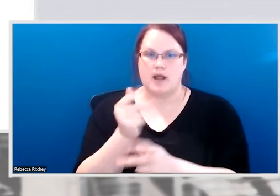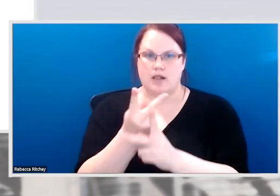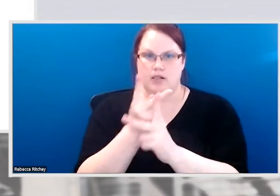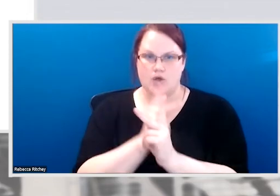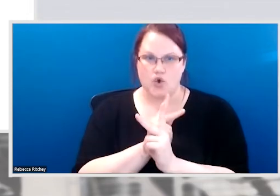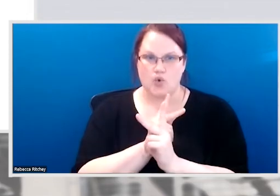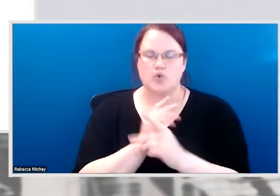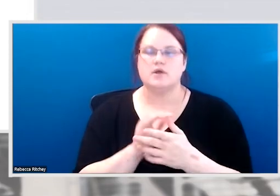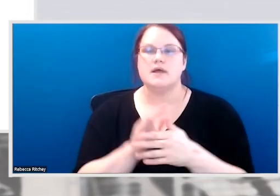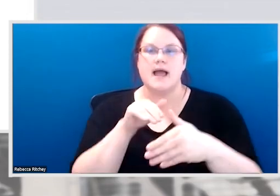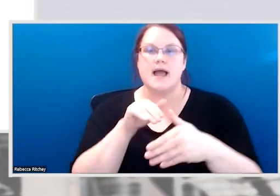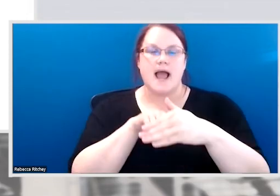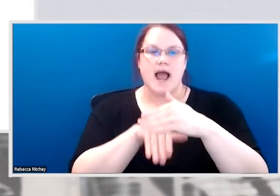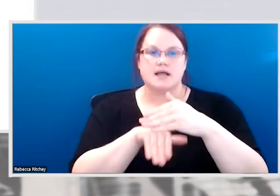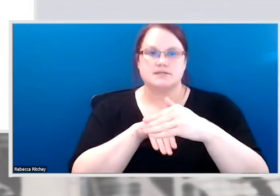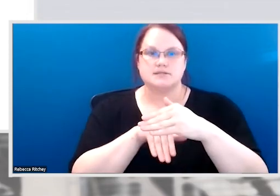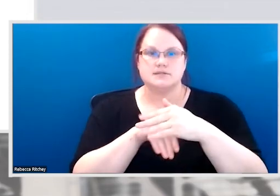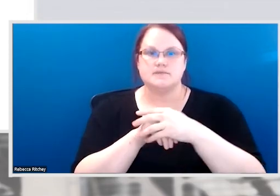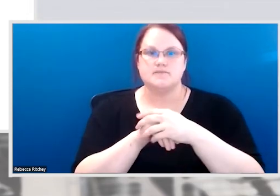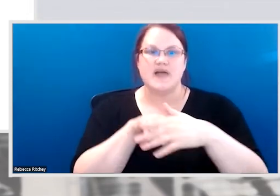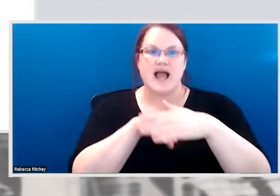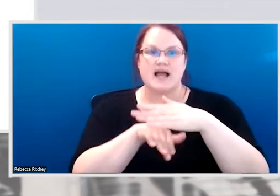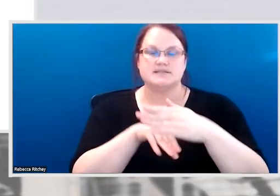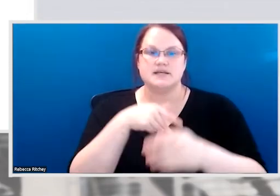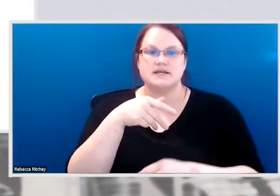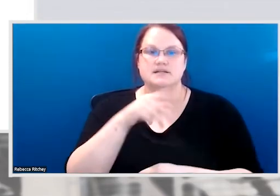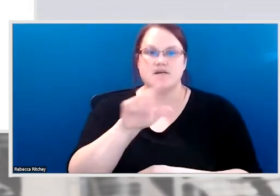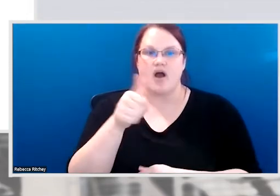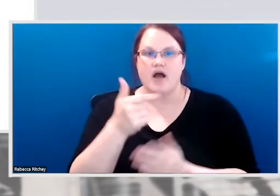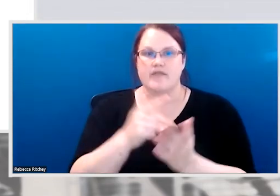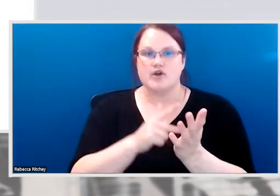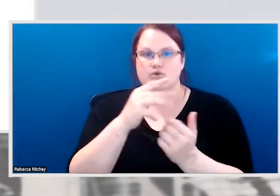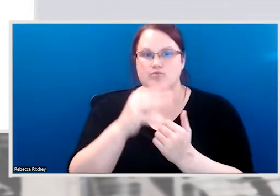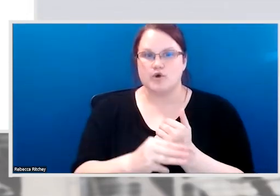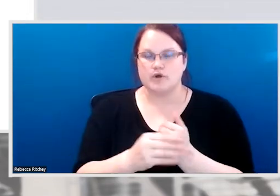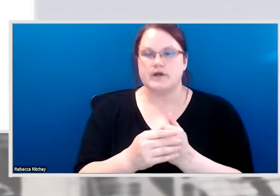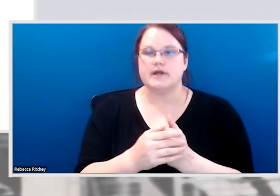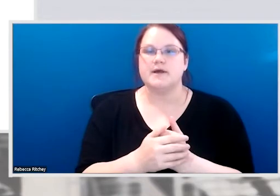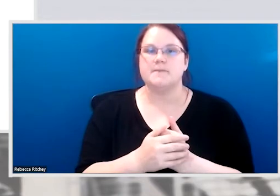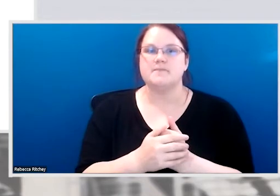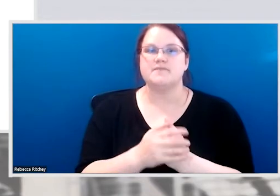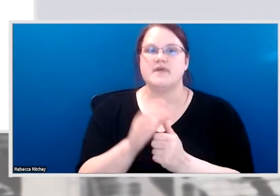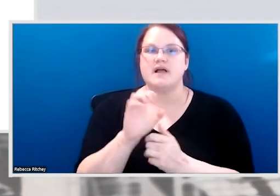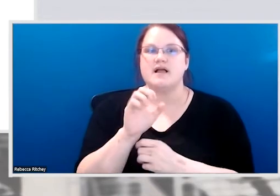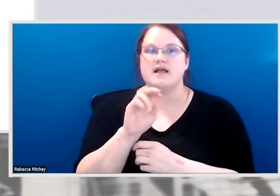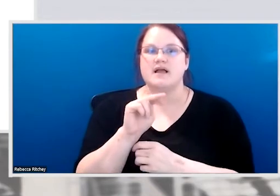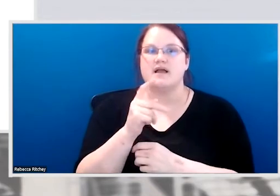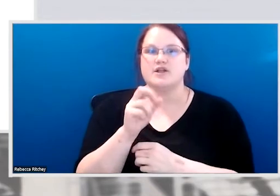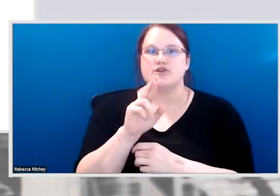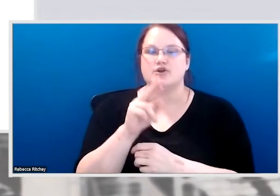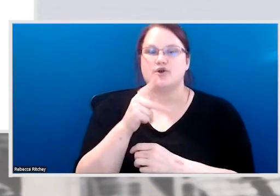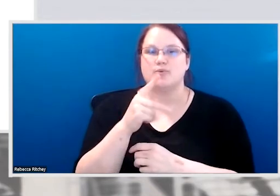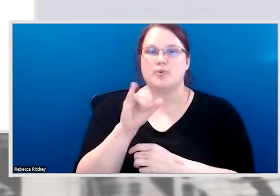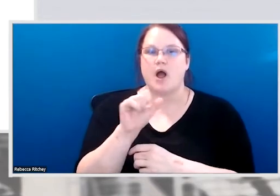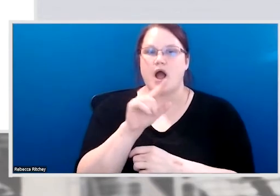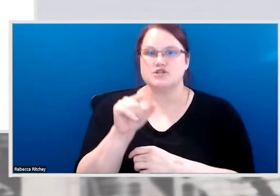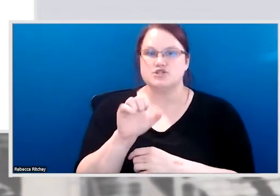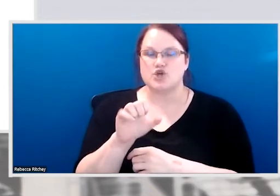how to access other programs like the Enterprise Zone Tax Credit or